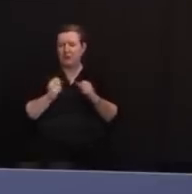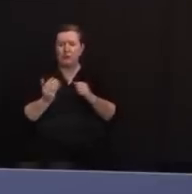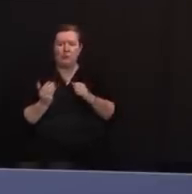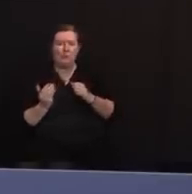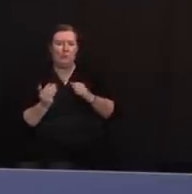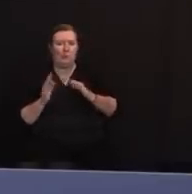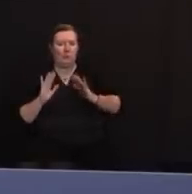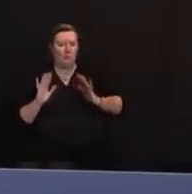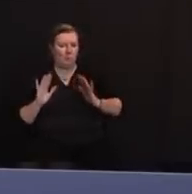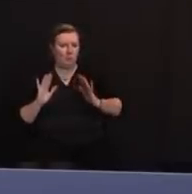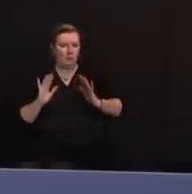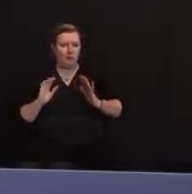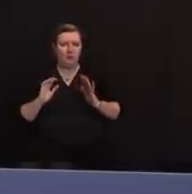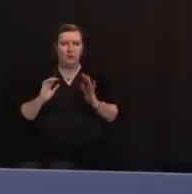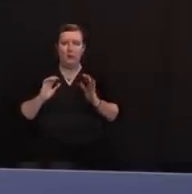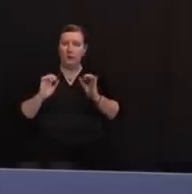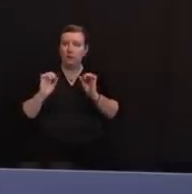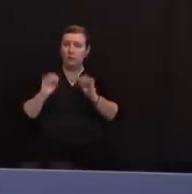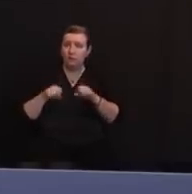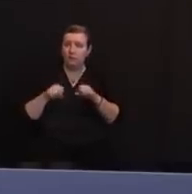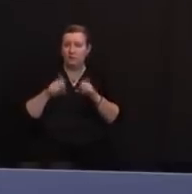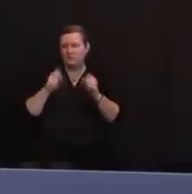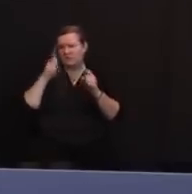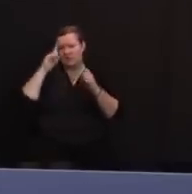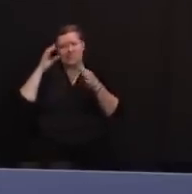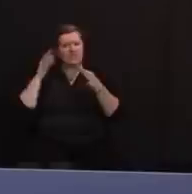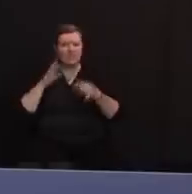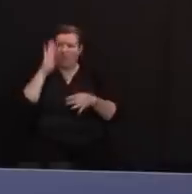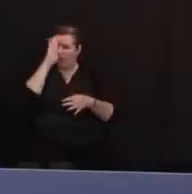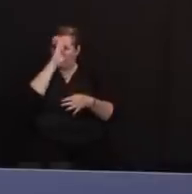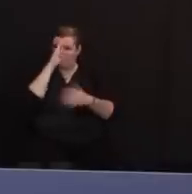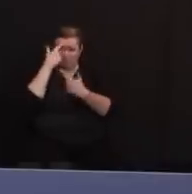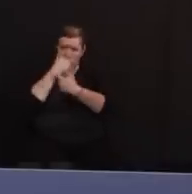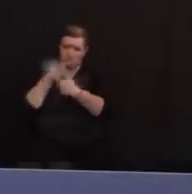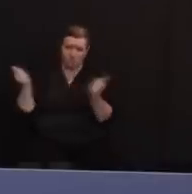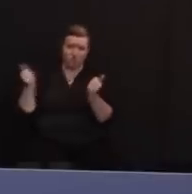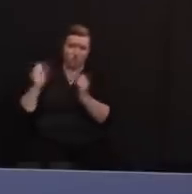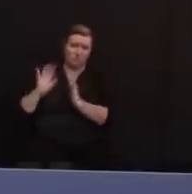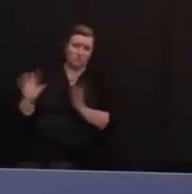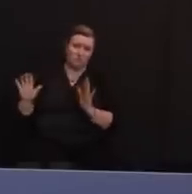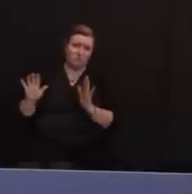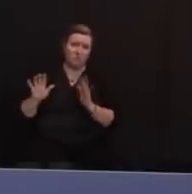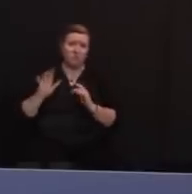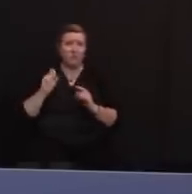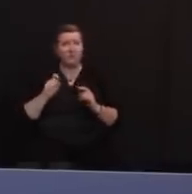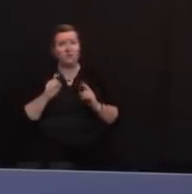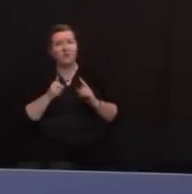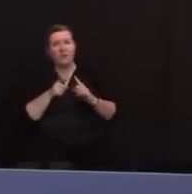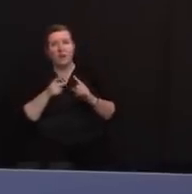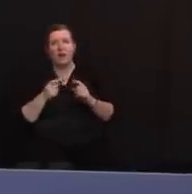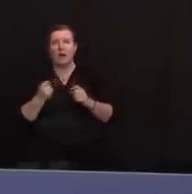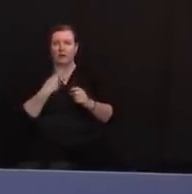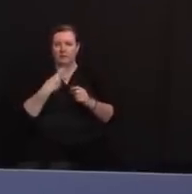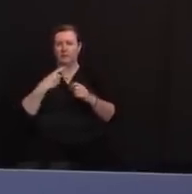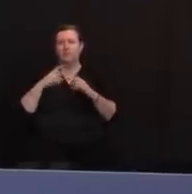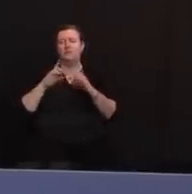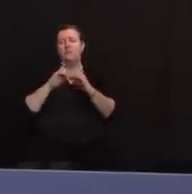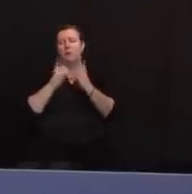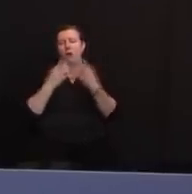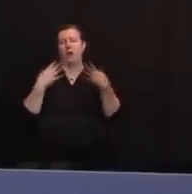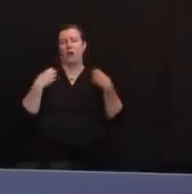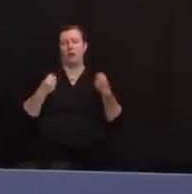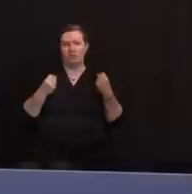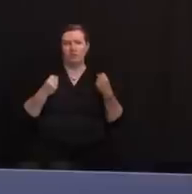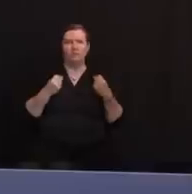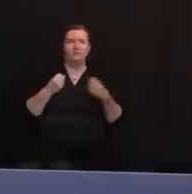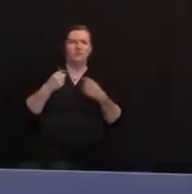an open pod. And we're already getting notifications of that. What else did I? Just wanted to maybe